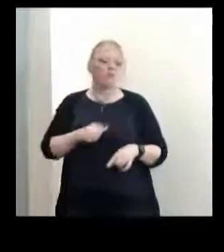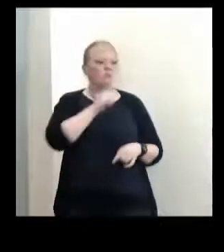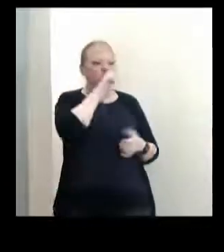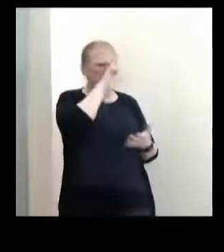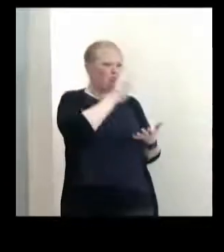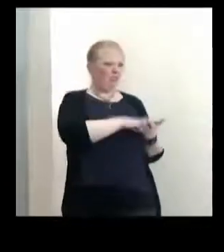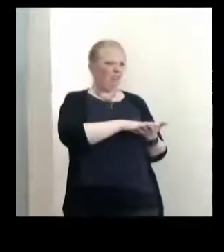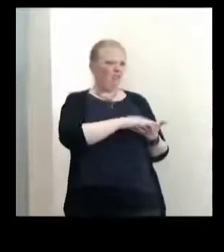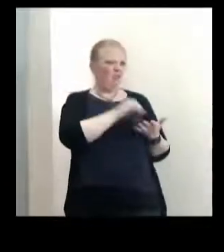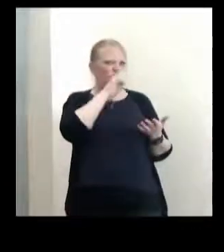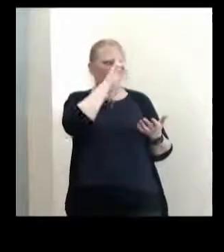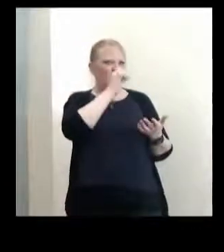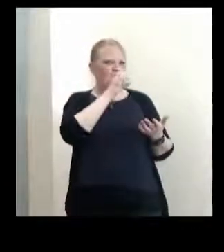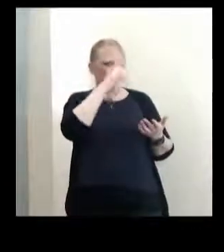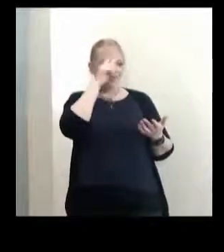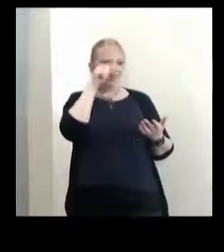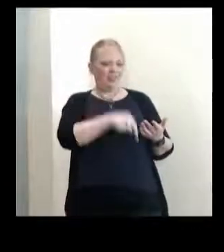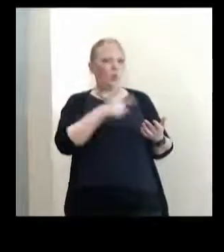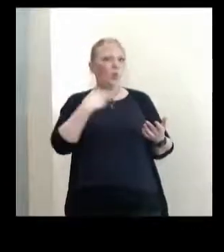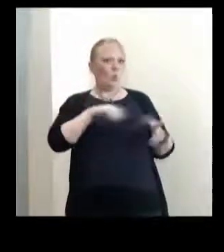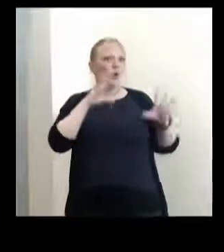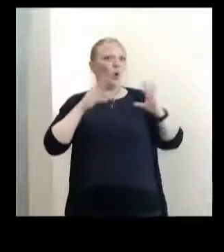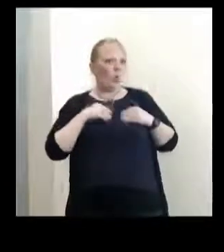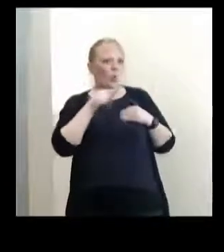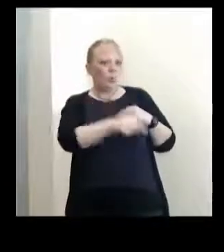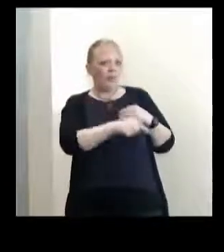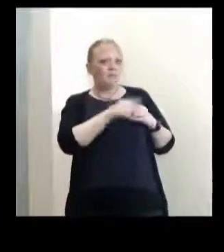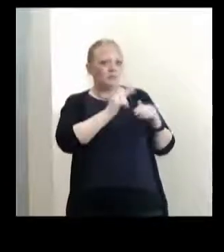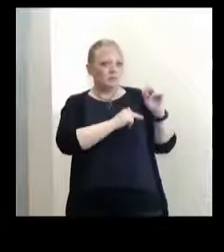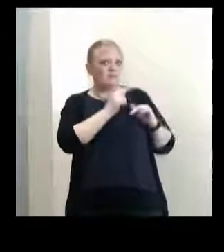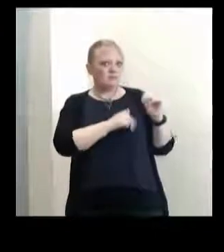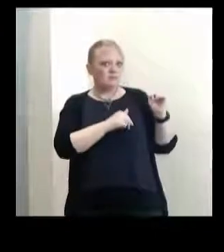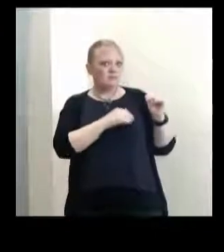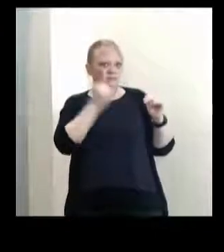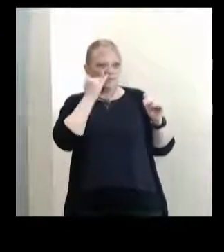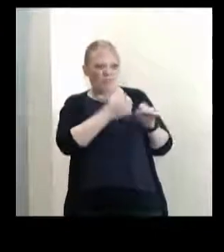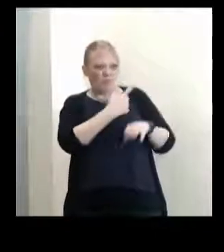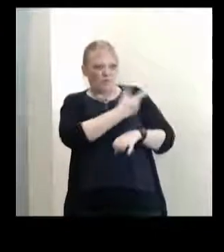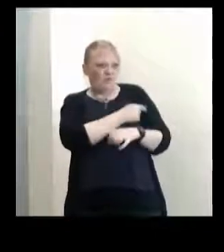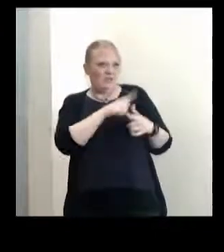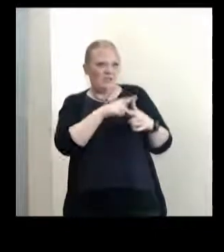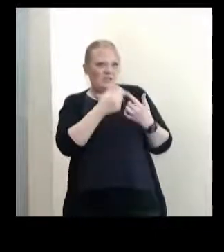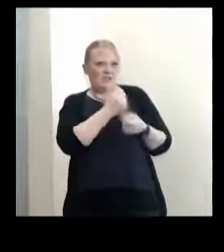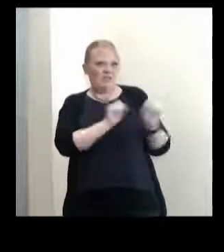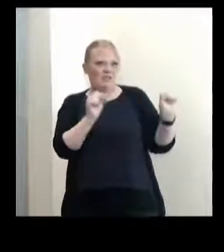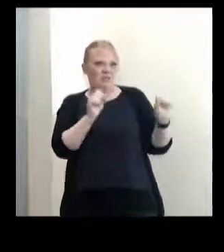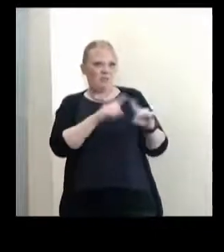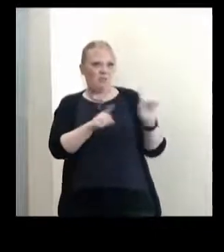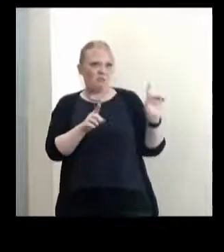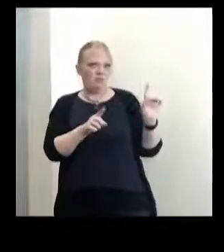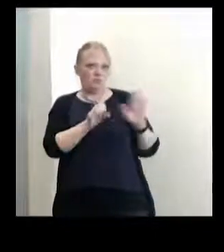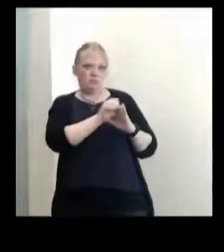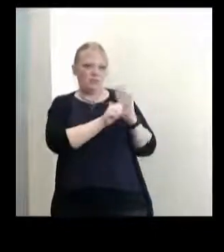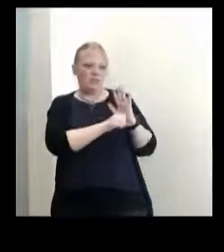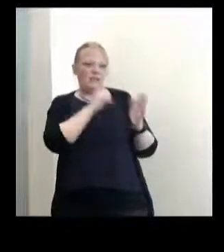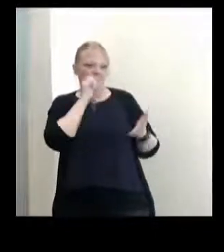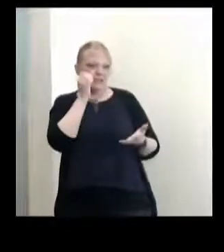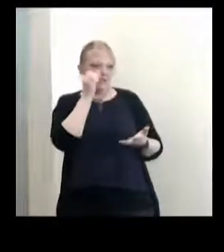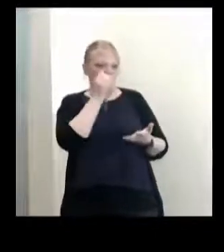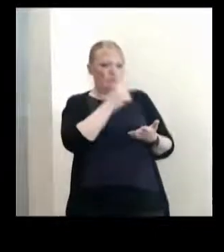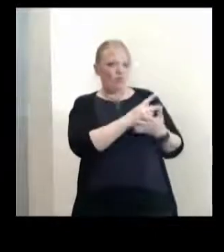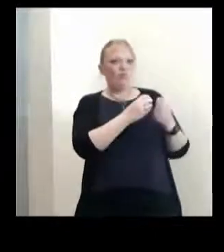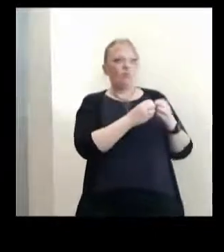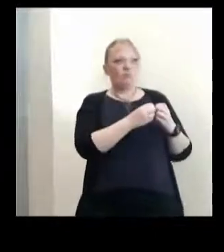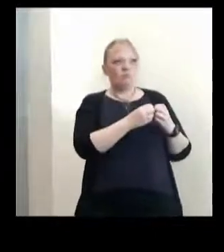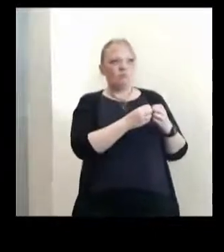does because this is our facility that we're on, and if everyone's vaccinated, then it's a safe facility. But the state does not approve most of the things